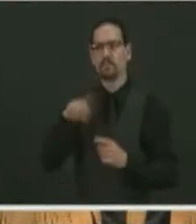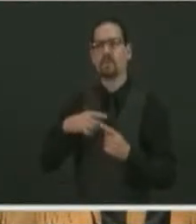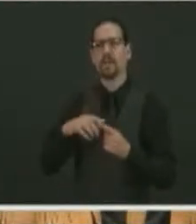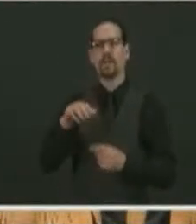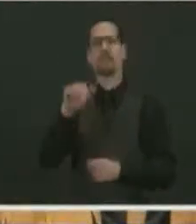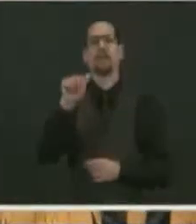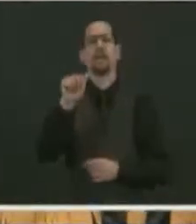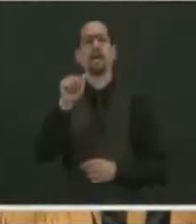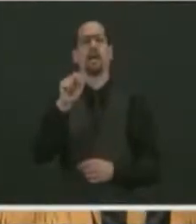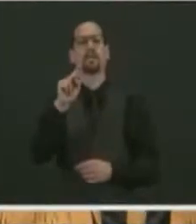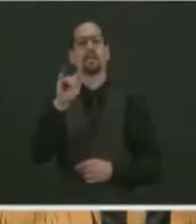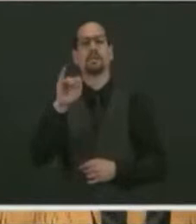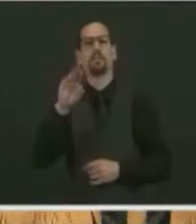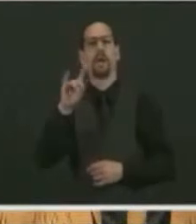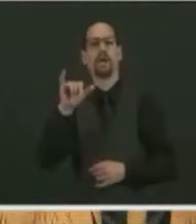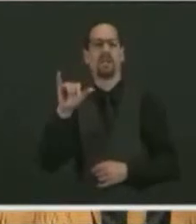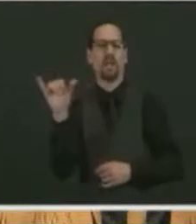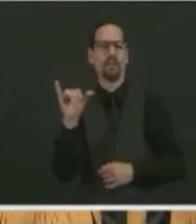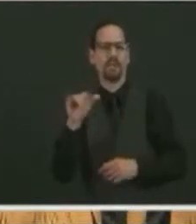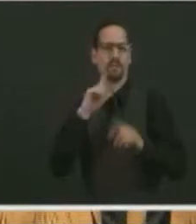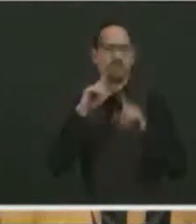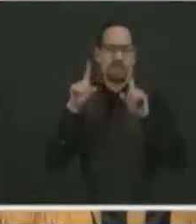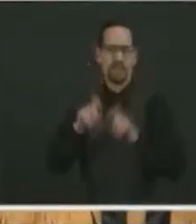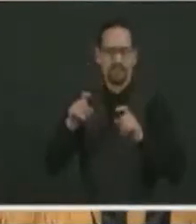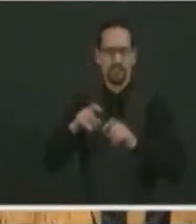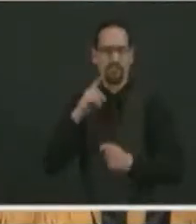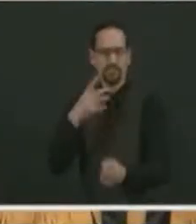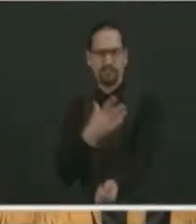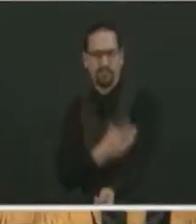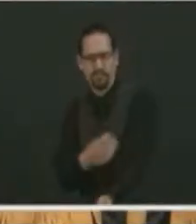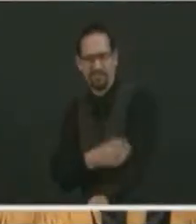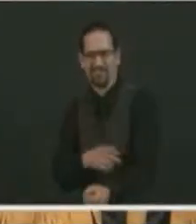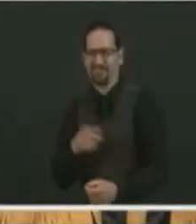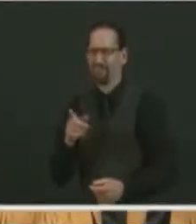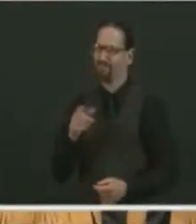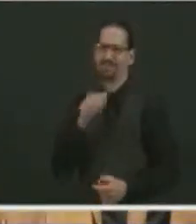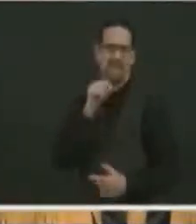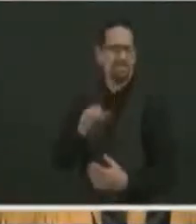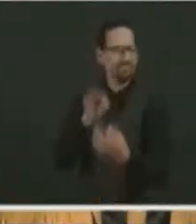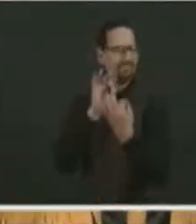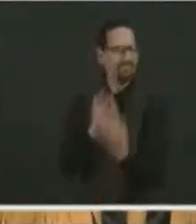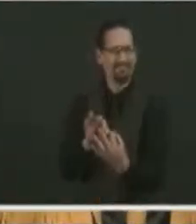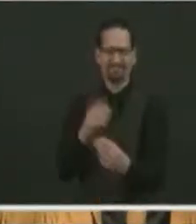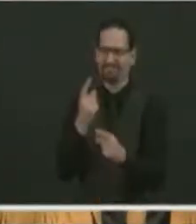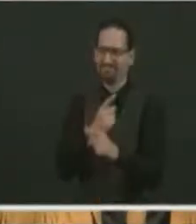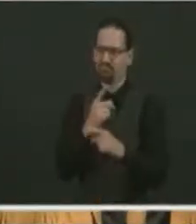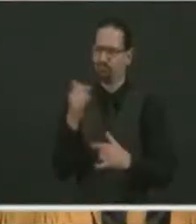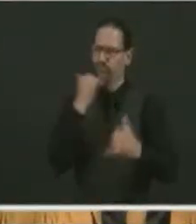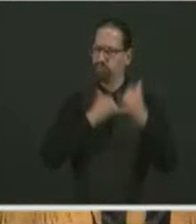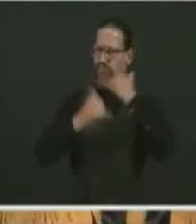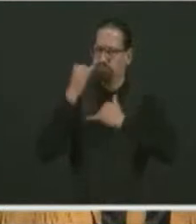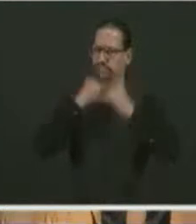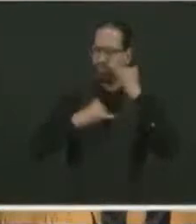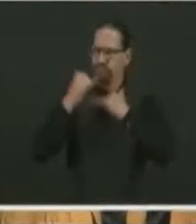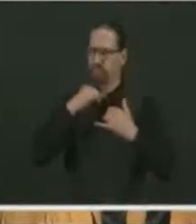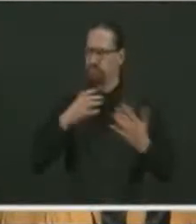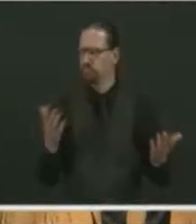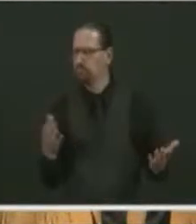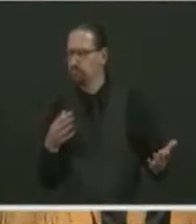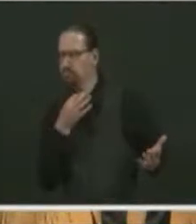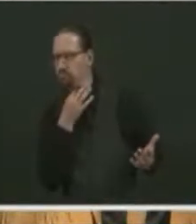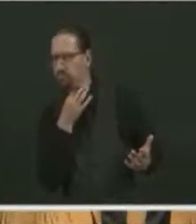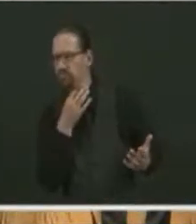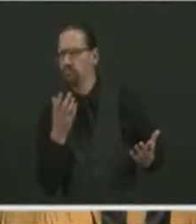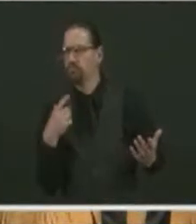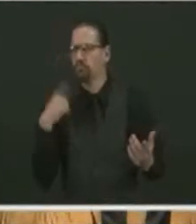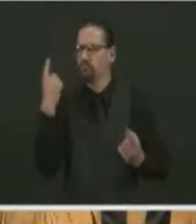inaccurate, and that governments who are using them shouldn't be making policy decisions based off the results. So I'm just wondering,